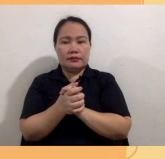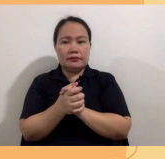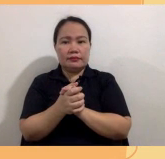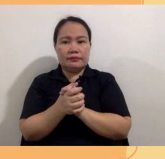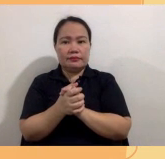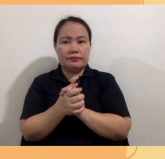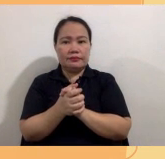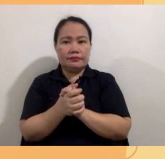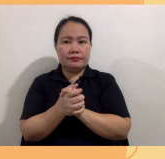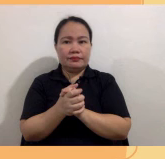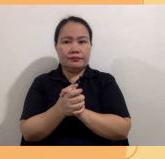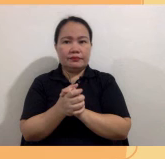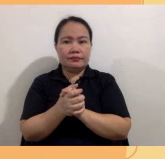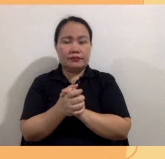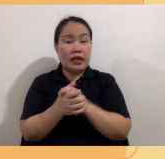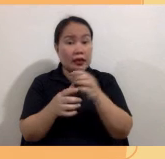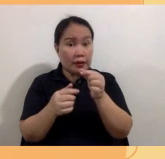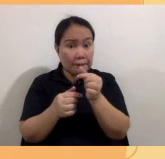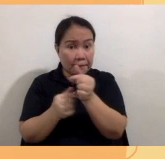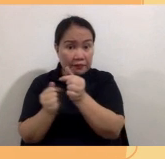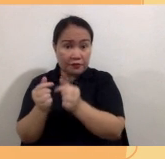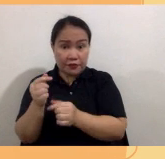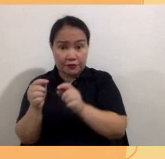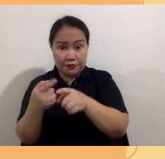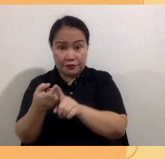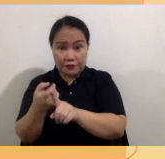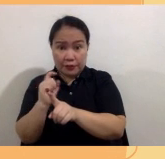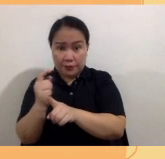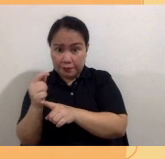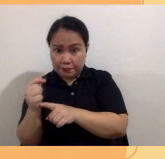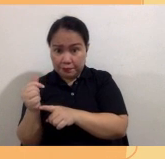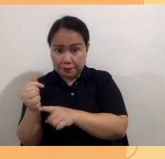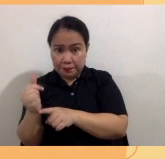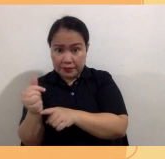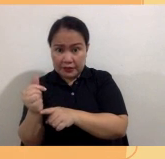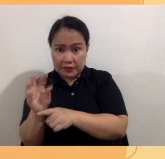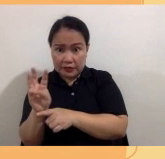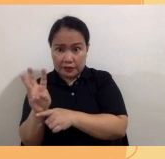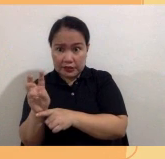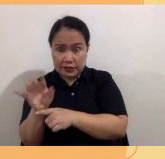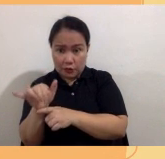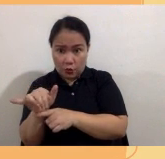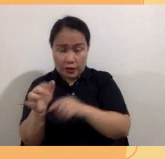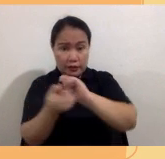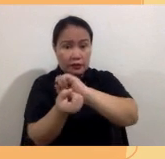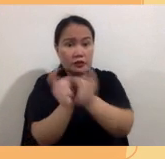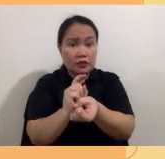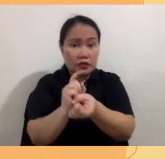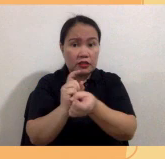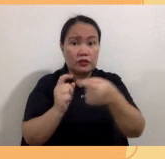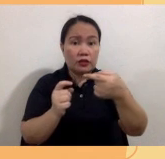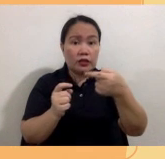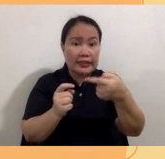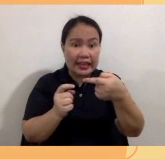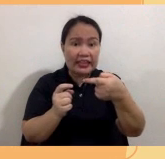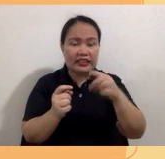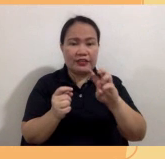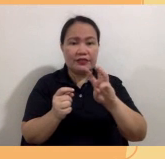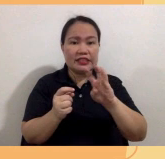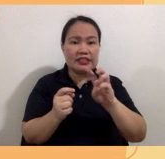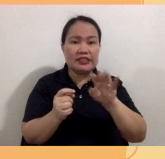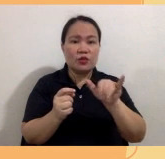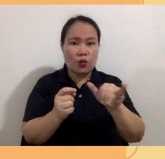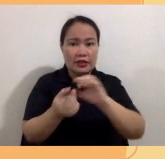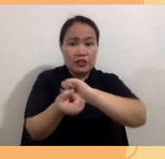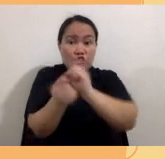ay subtraction, change the sign of your subtrahend. The signs of all your subtrahend. So, papalitan natin yan.